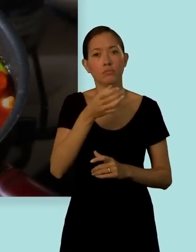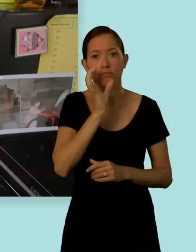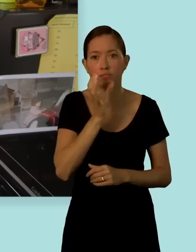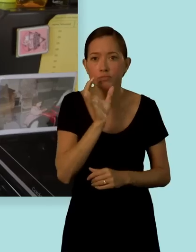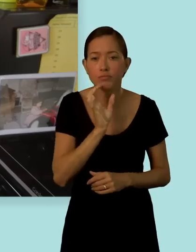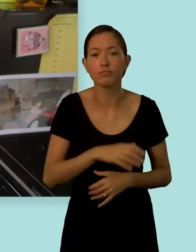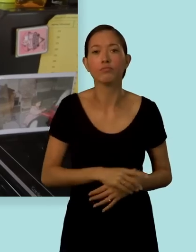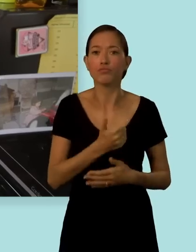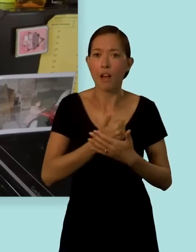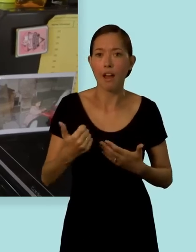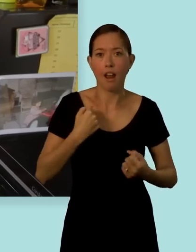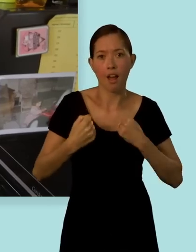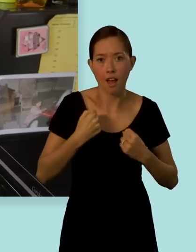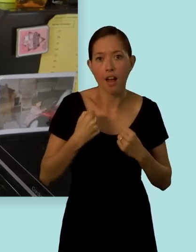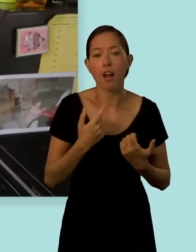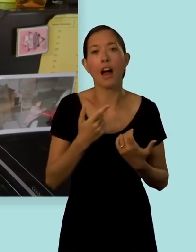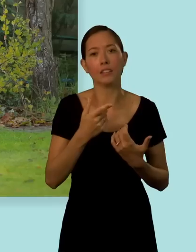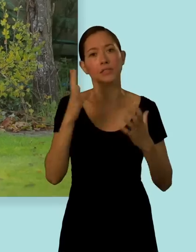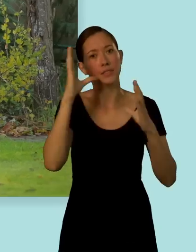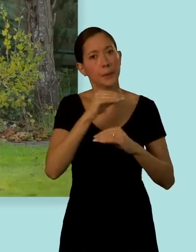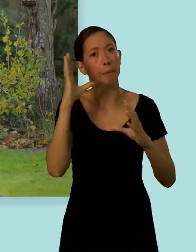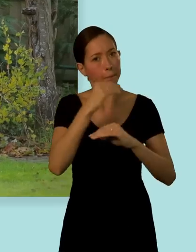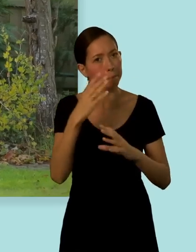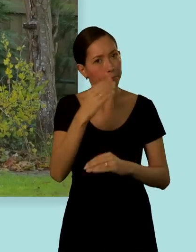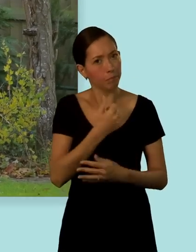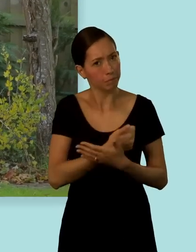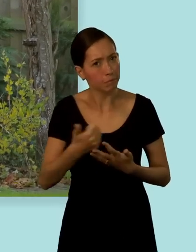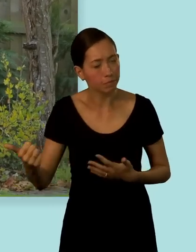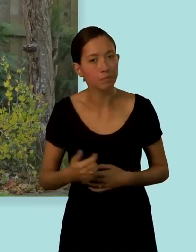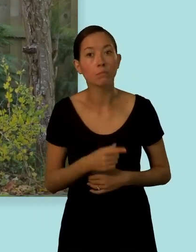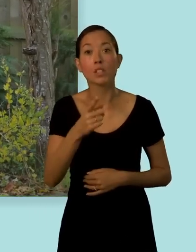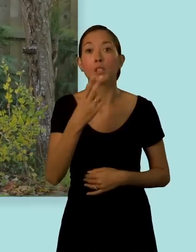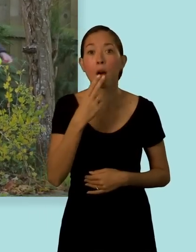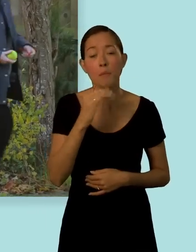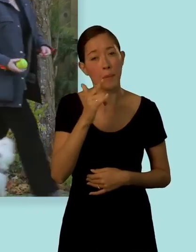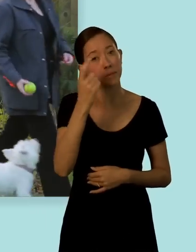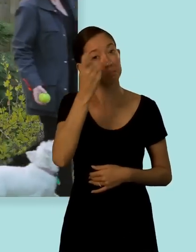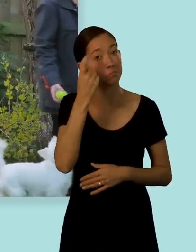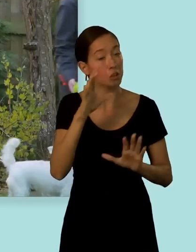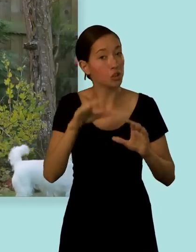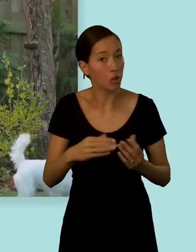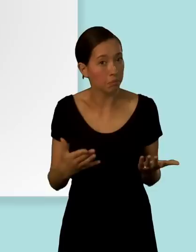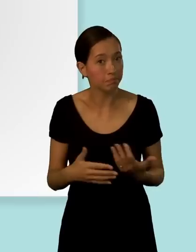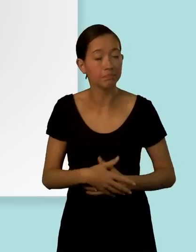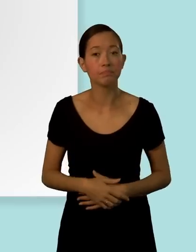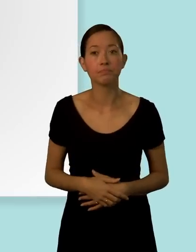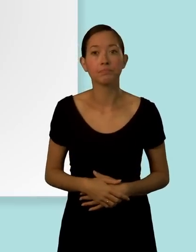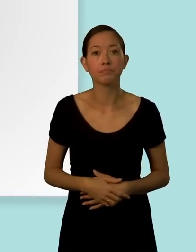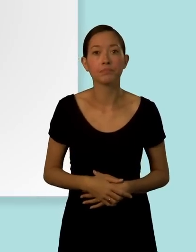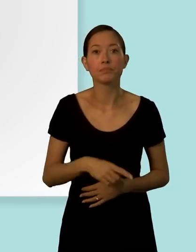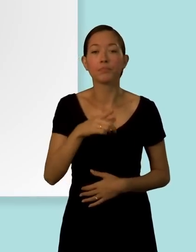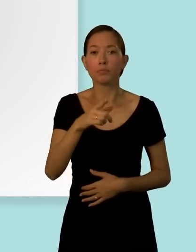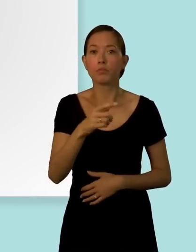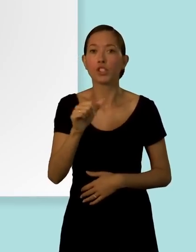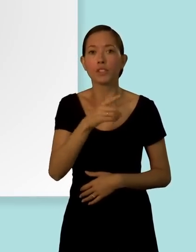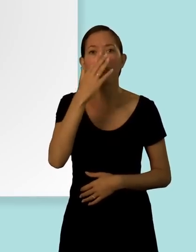meals and drink plenty of fluids. Take regular physical exercise if you can and get enough sleep. If you